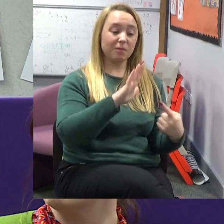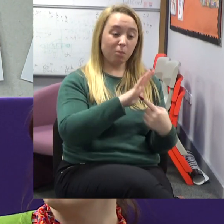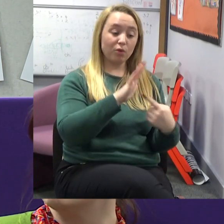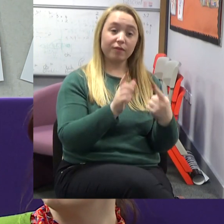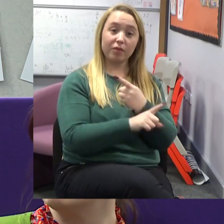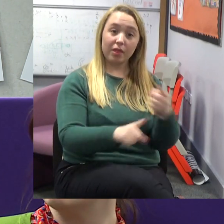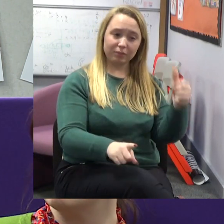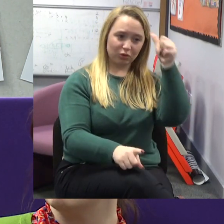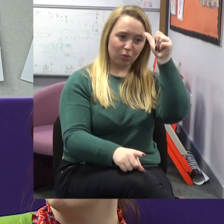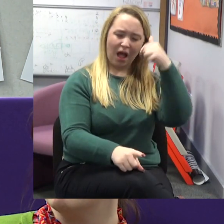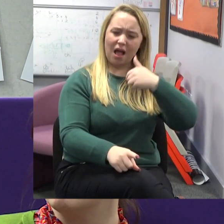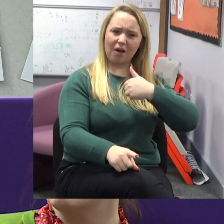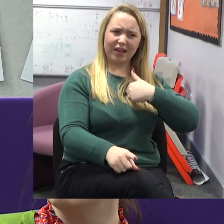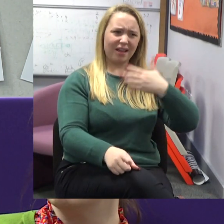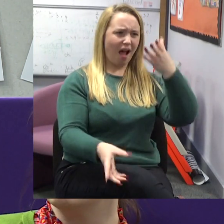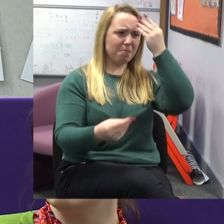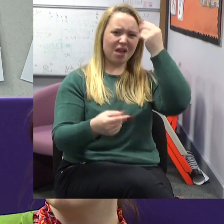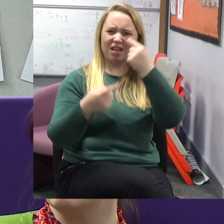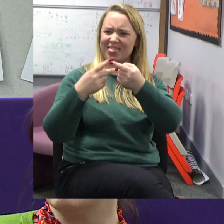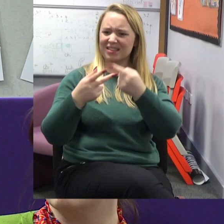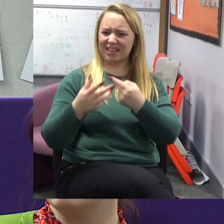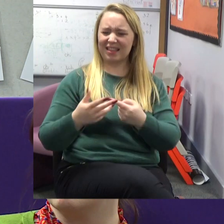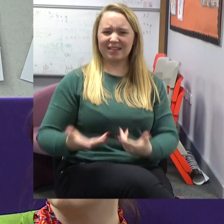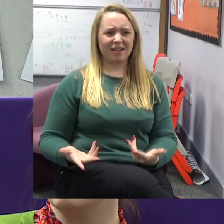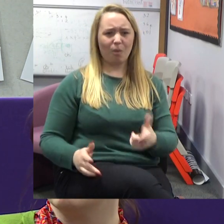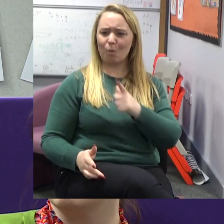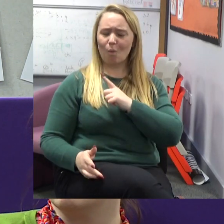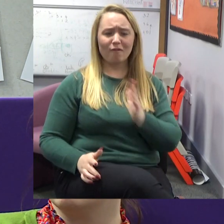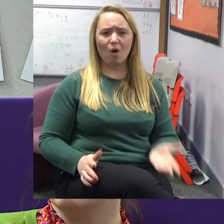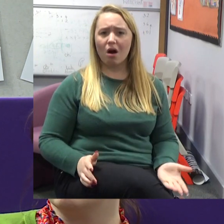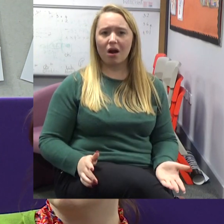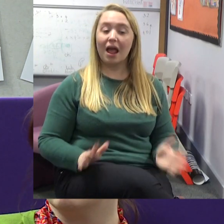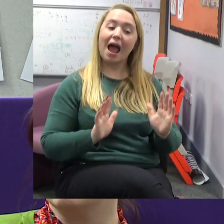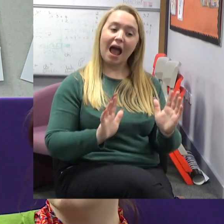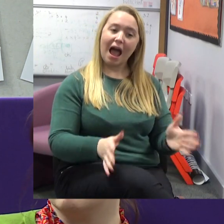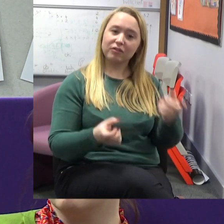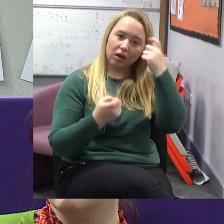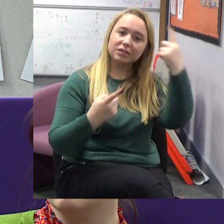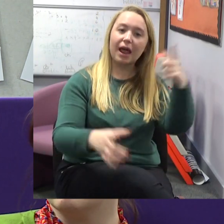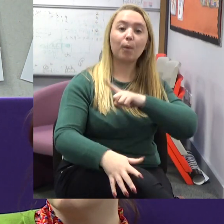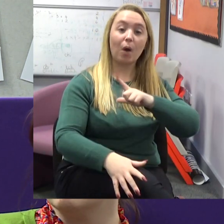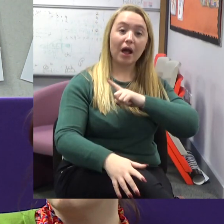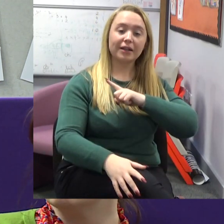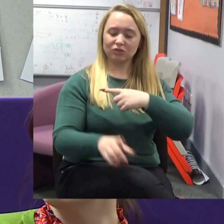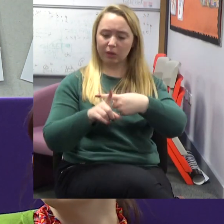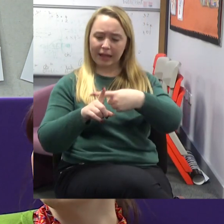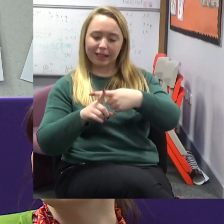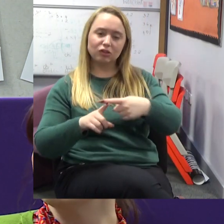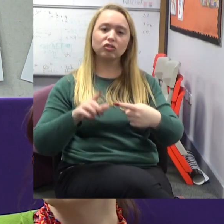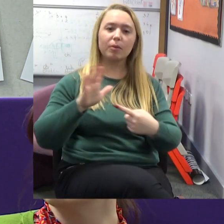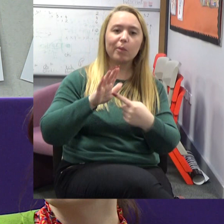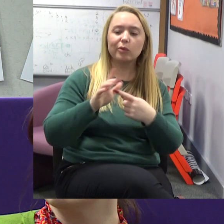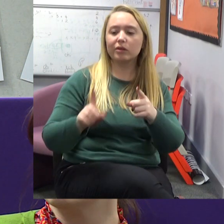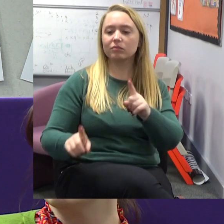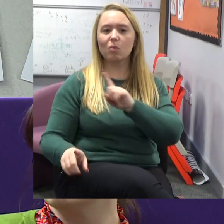important for them to actually know, why am I learning, this new grammar structure, or why am I learning, this new word in English, why is it important for me, or